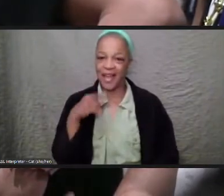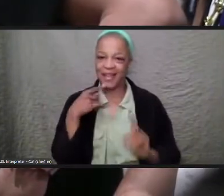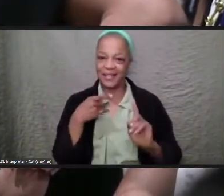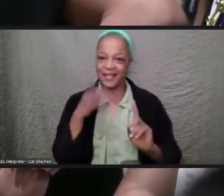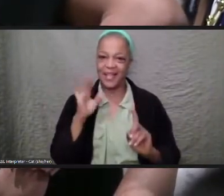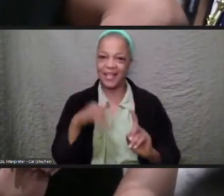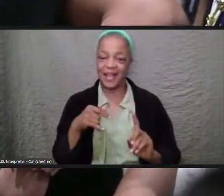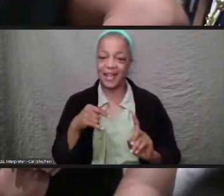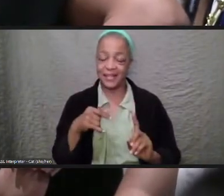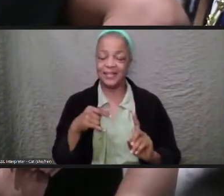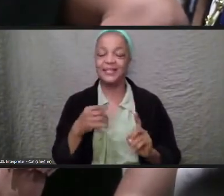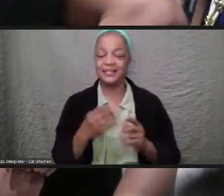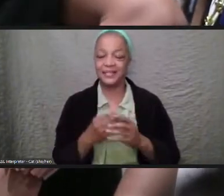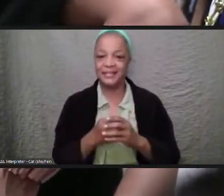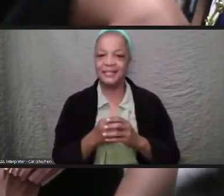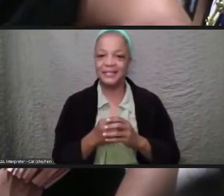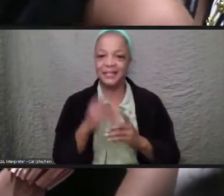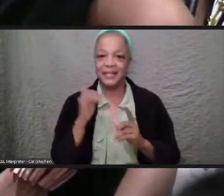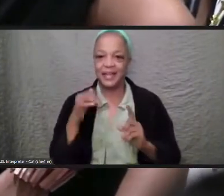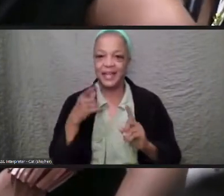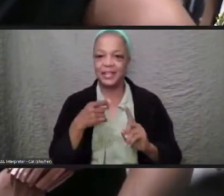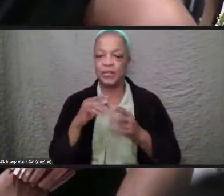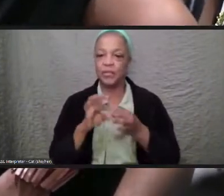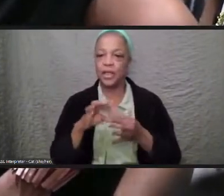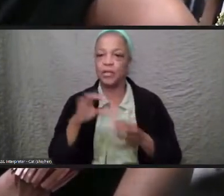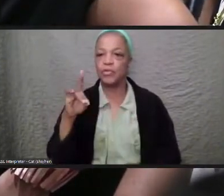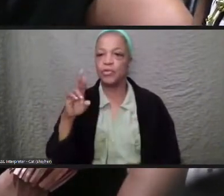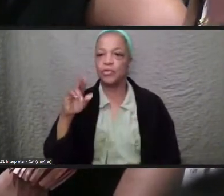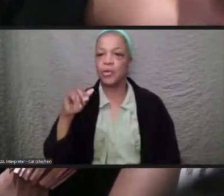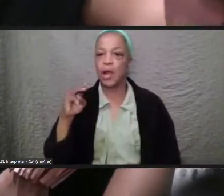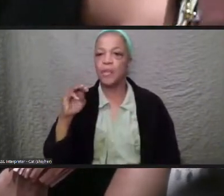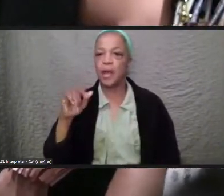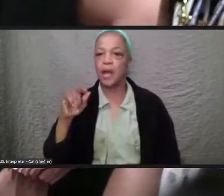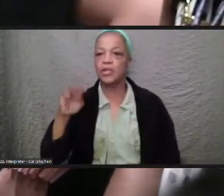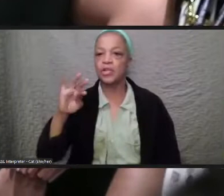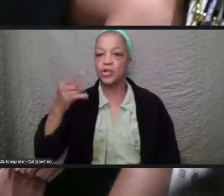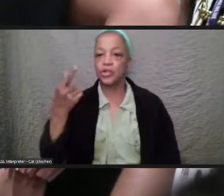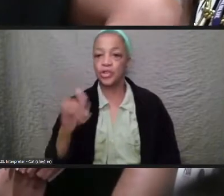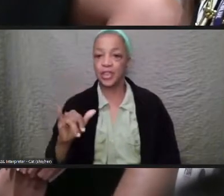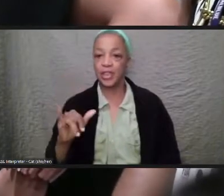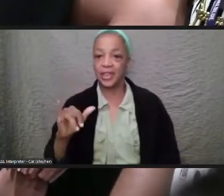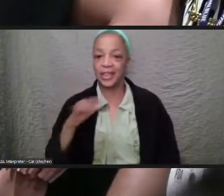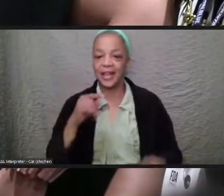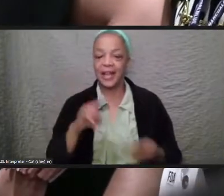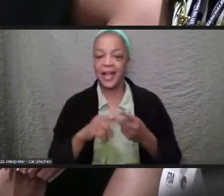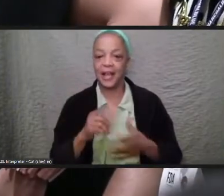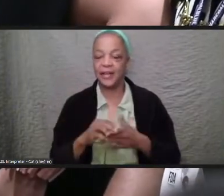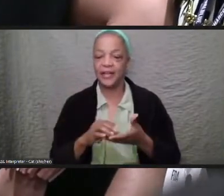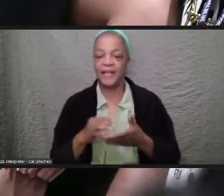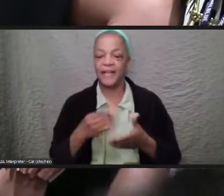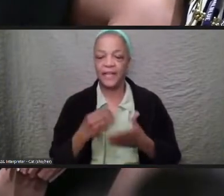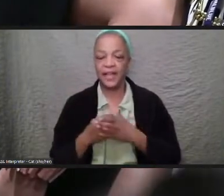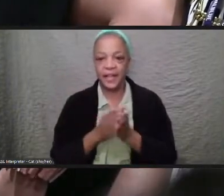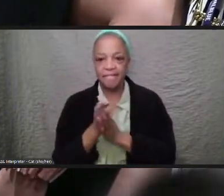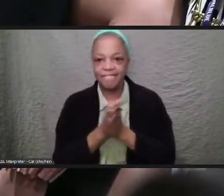So that for me in terms of like the dramaturgy and just, you know, investing and saying yes, and also